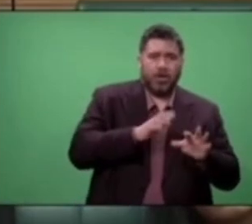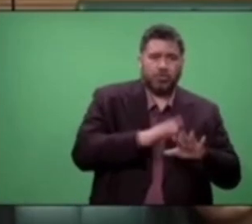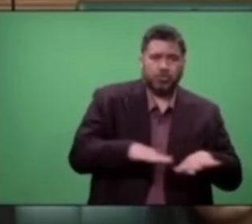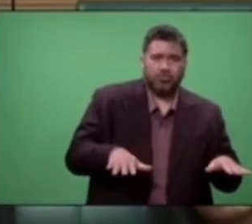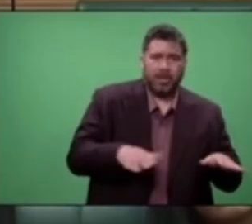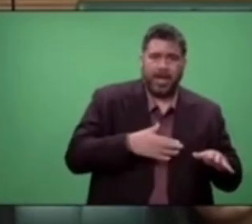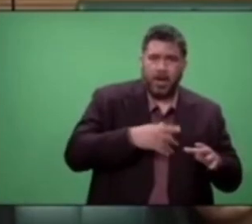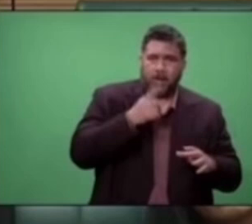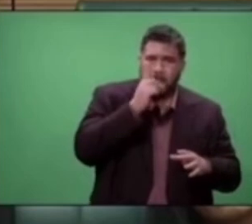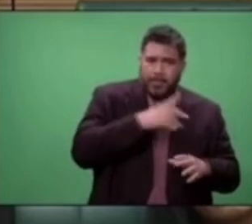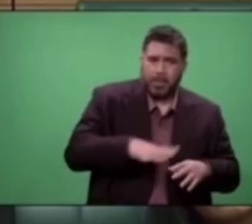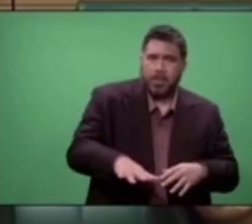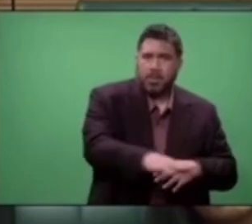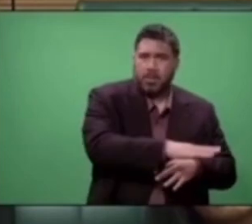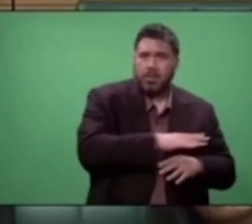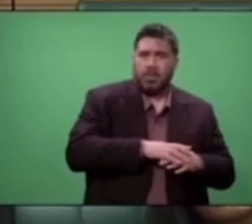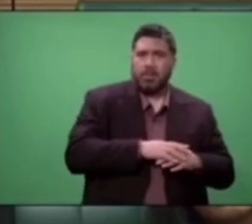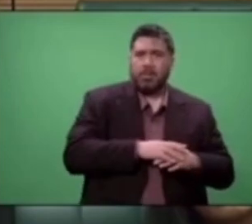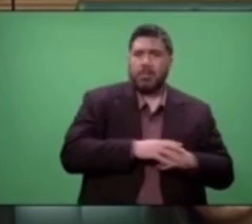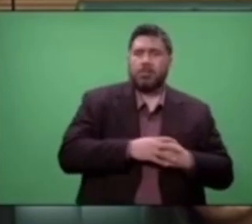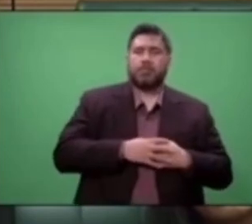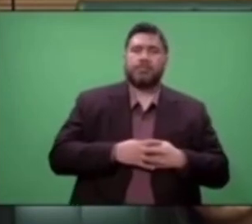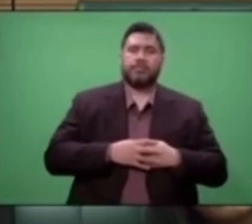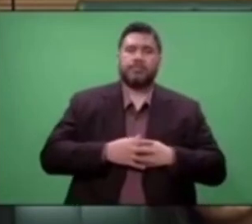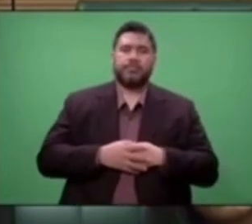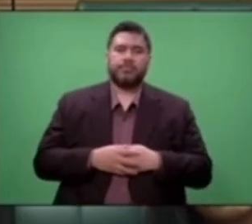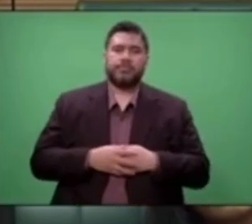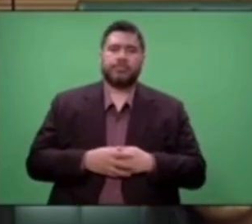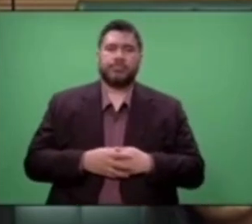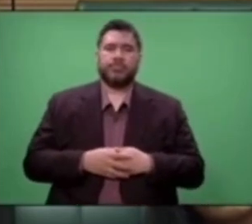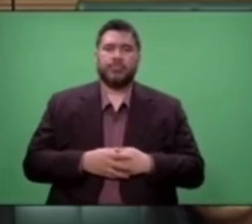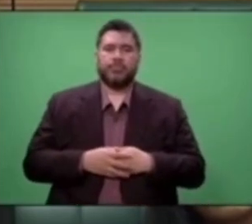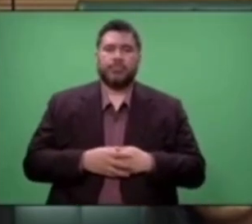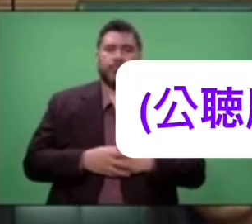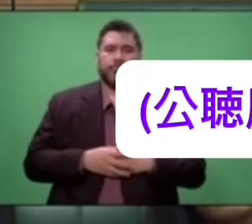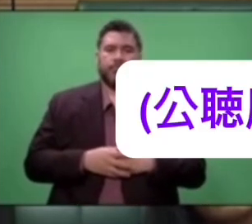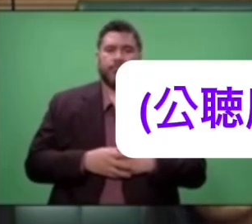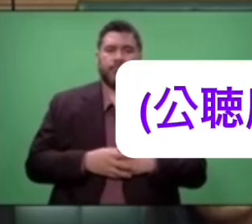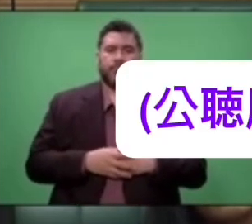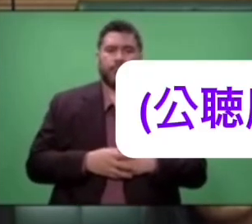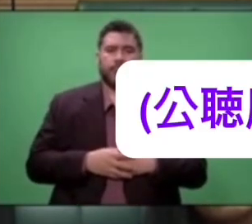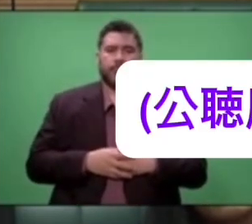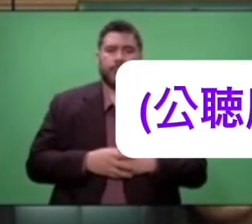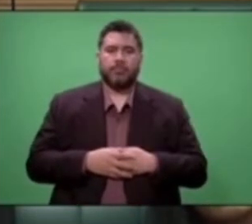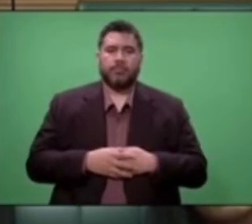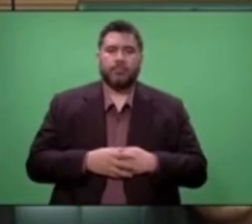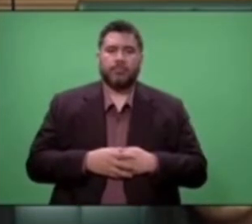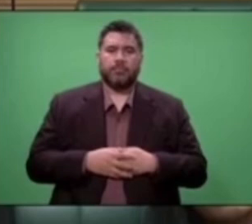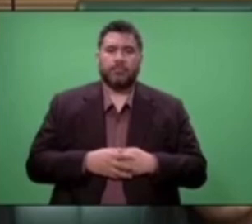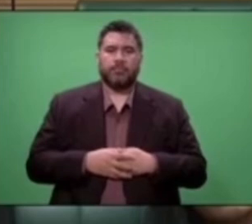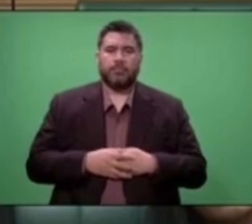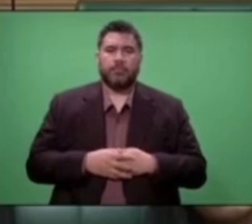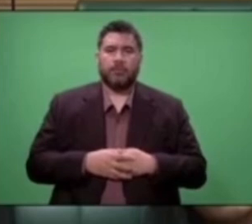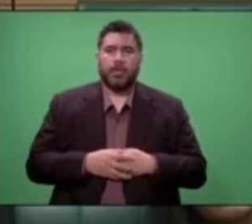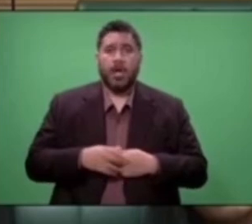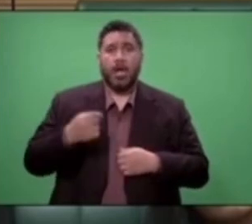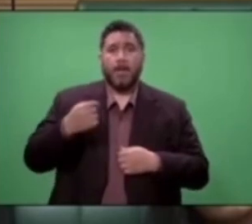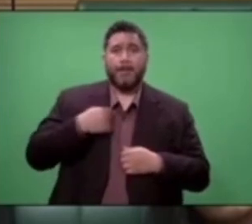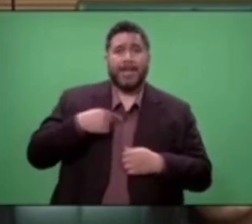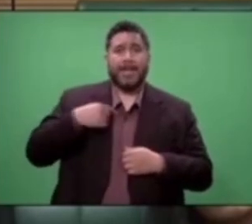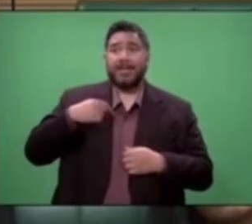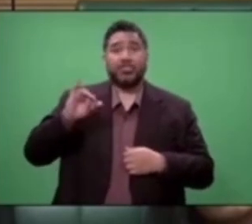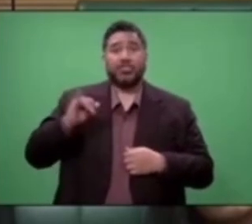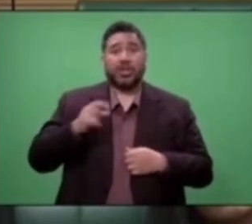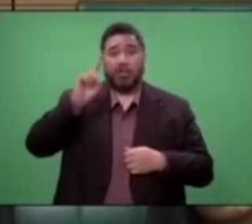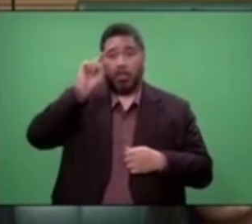communities. These thoughts aren't a theory. And I just heard